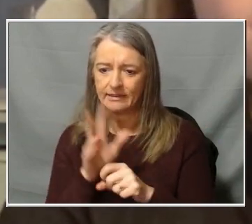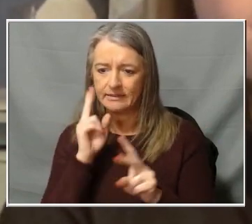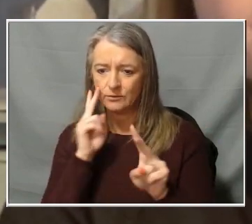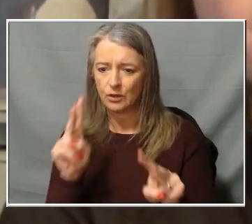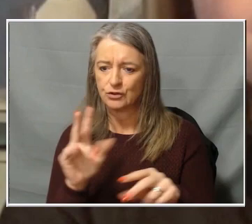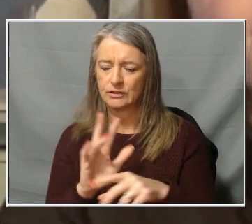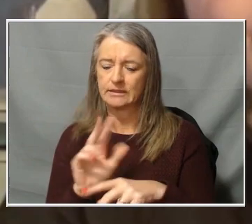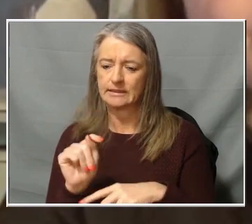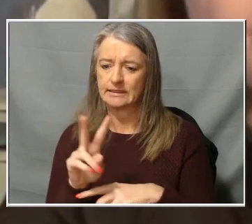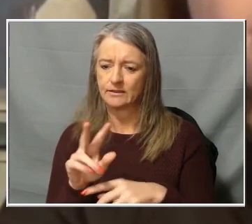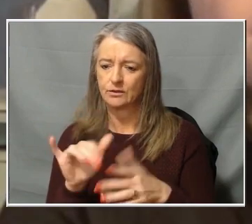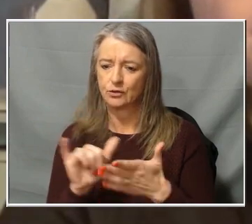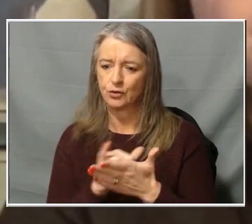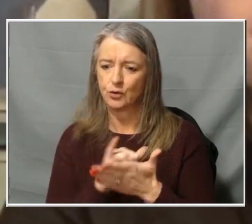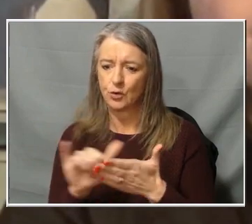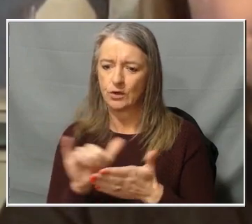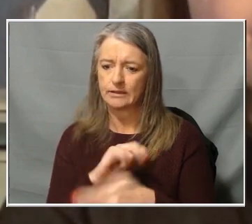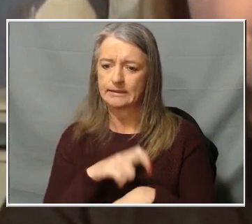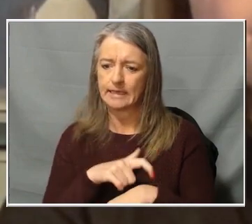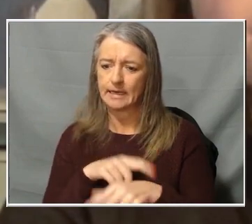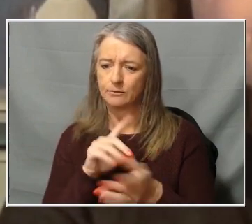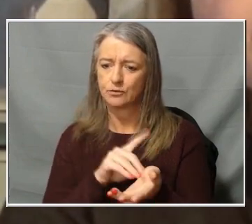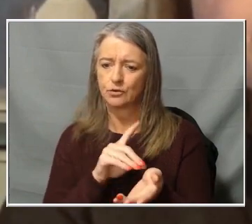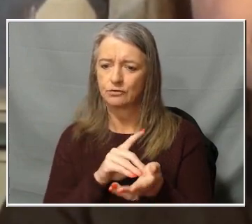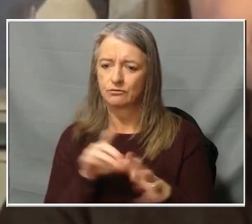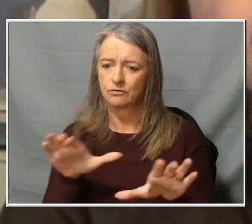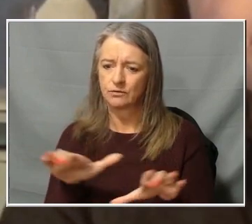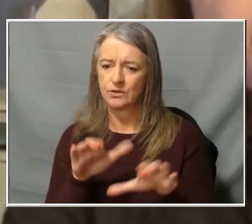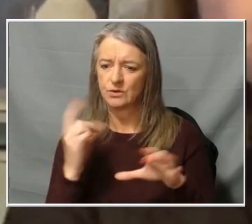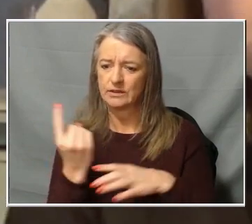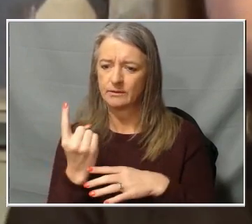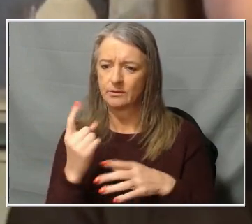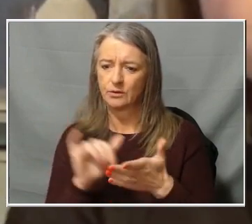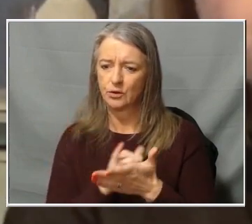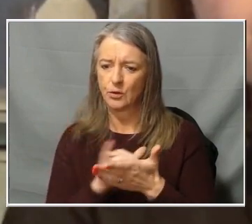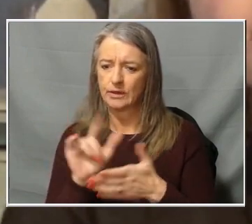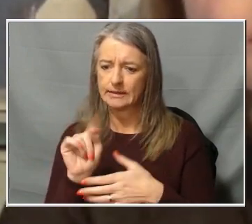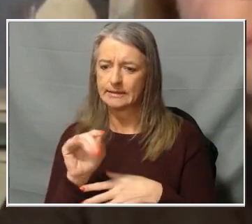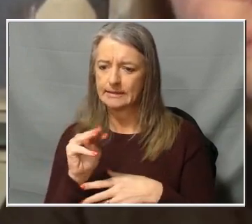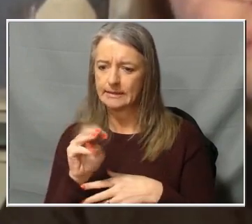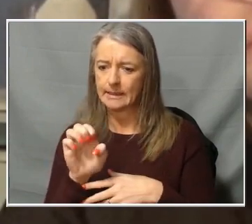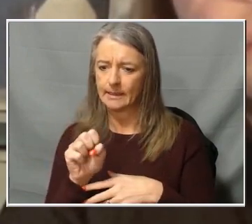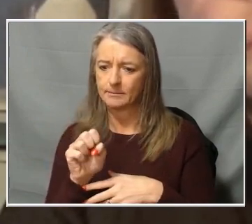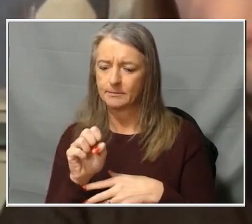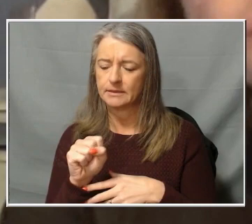series with a New York Times doctor who was doing something with New York Times anyway,